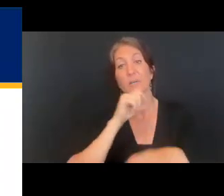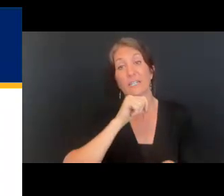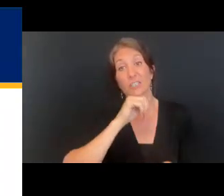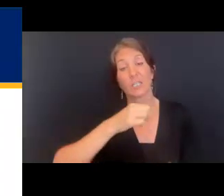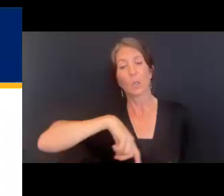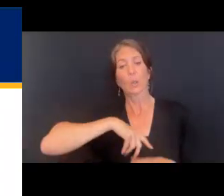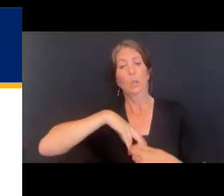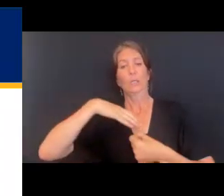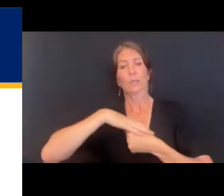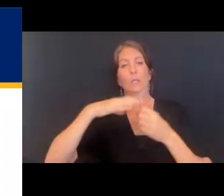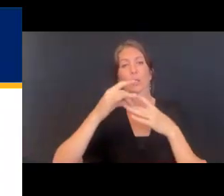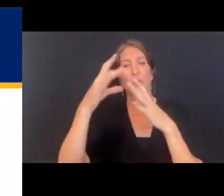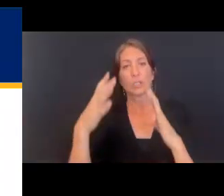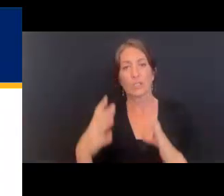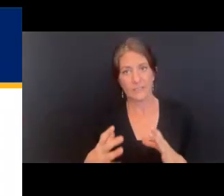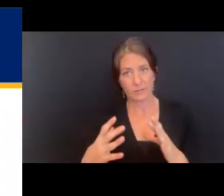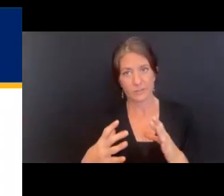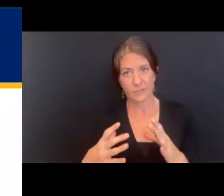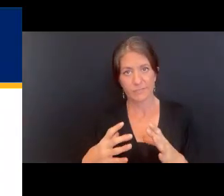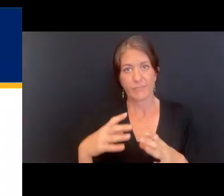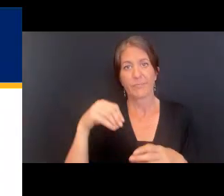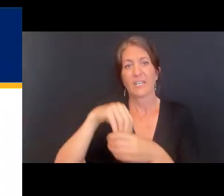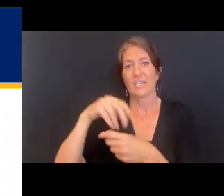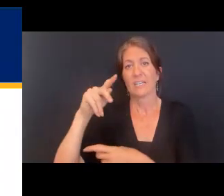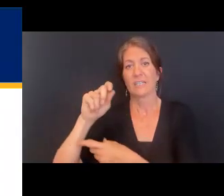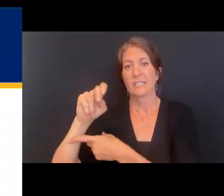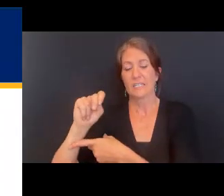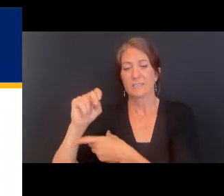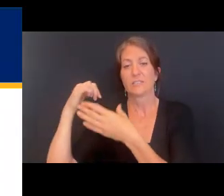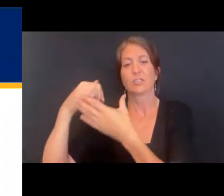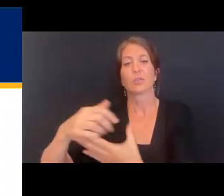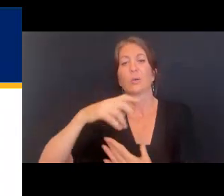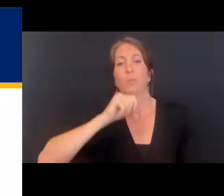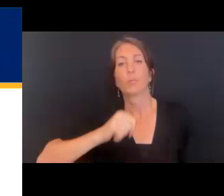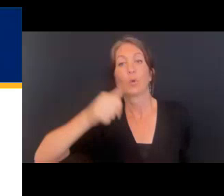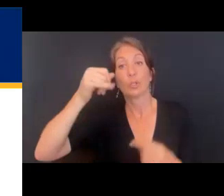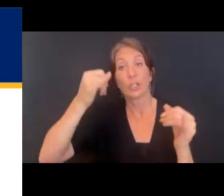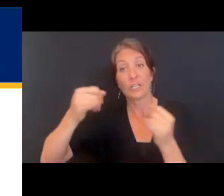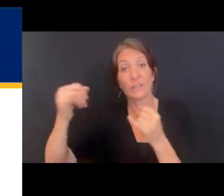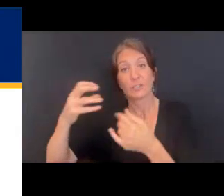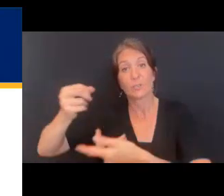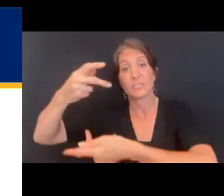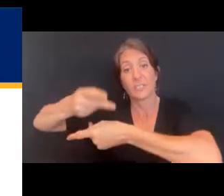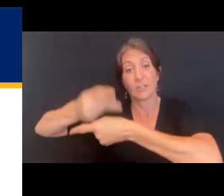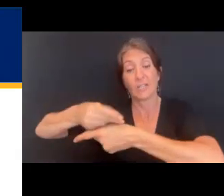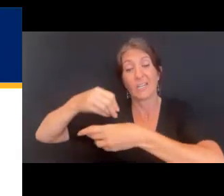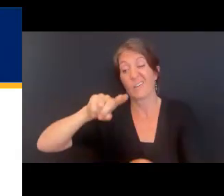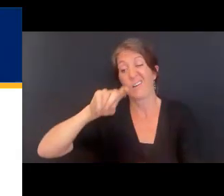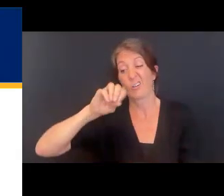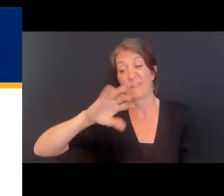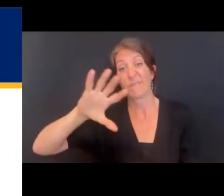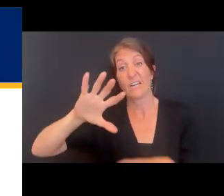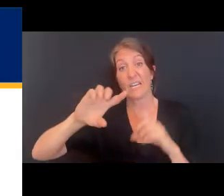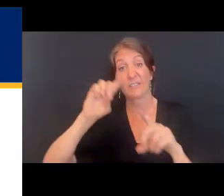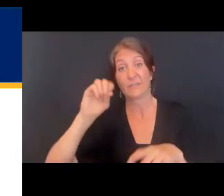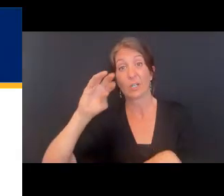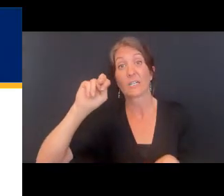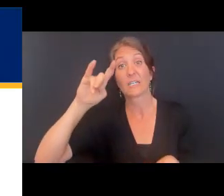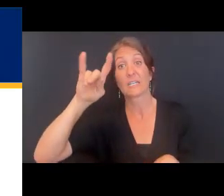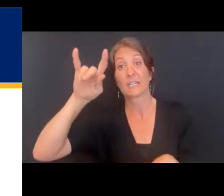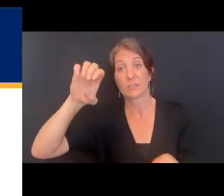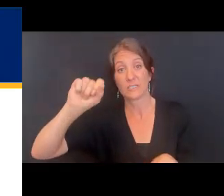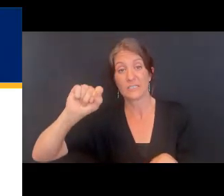experts serving older Kansans and caregivers in all 105 Kansas counties. Area agencies on aging were created